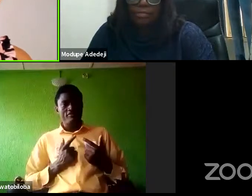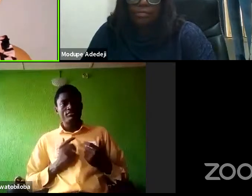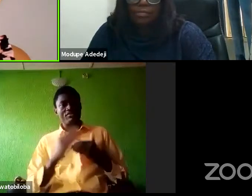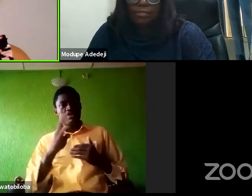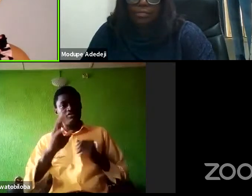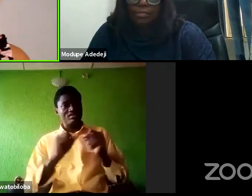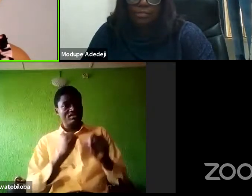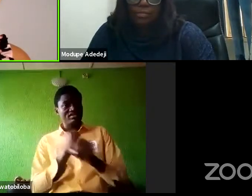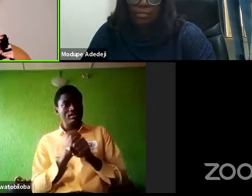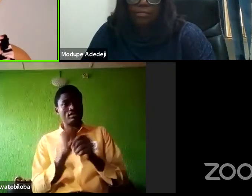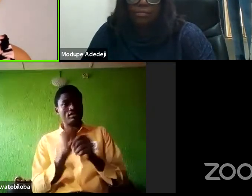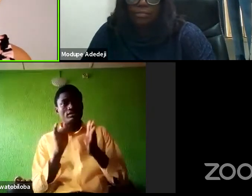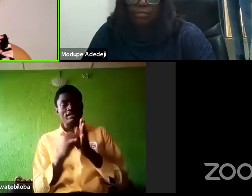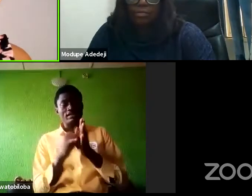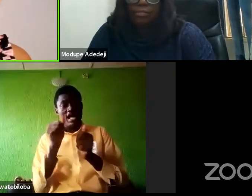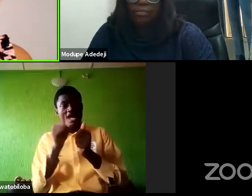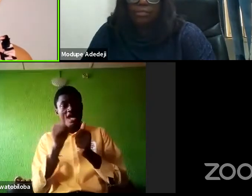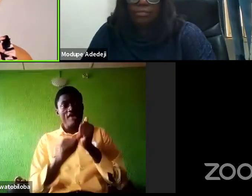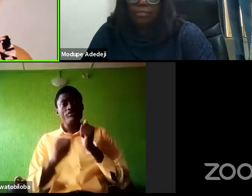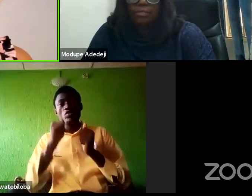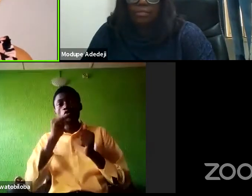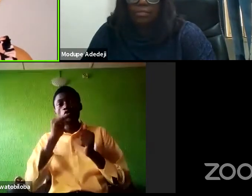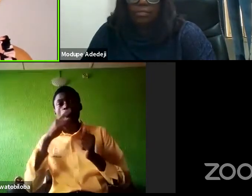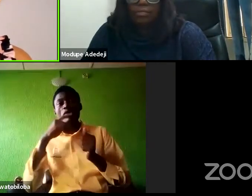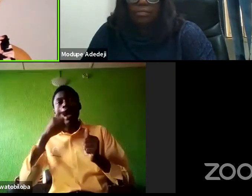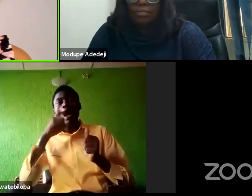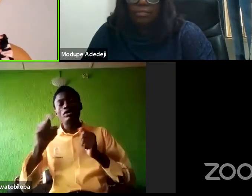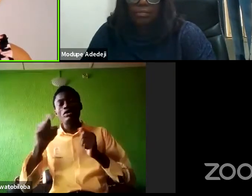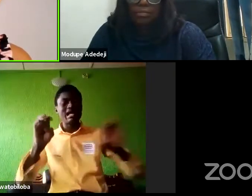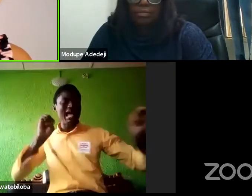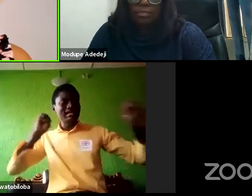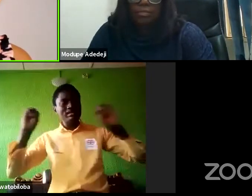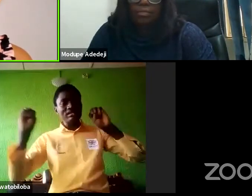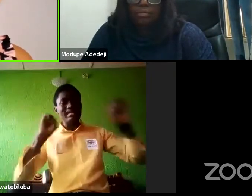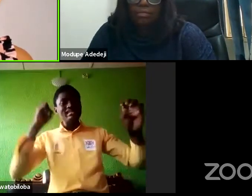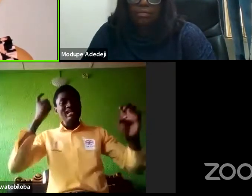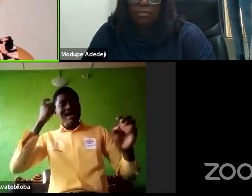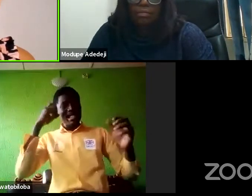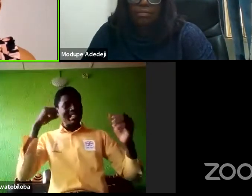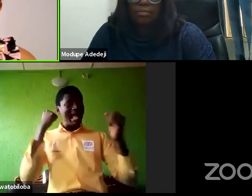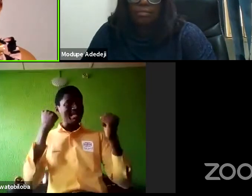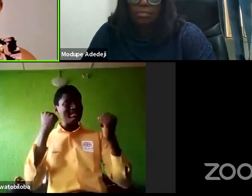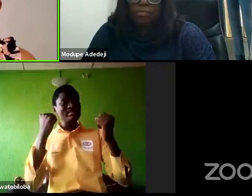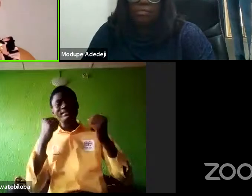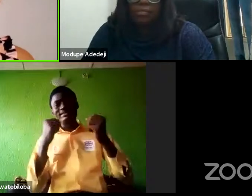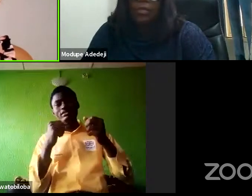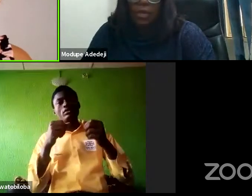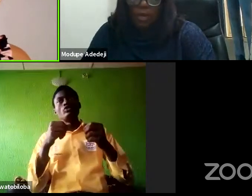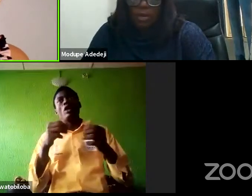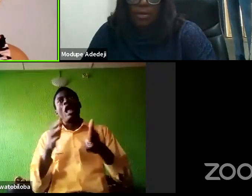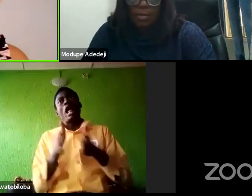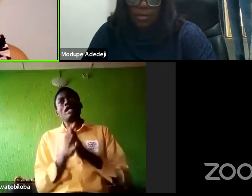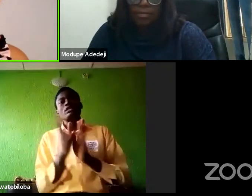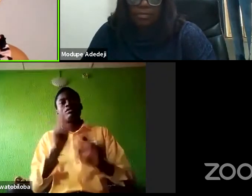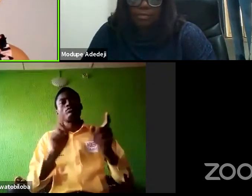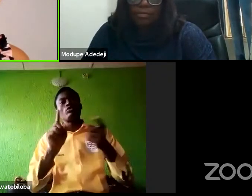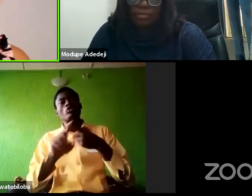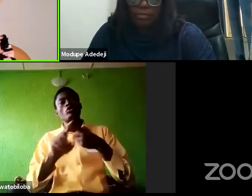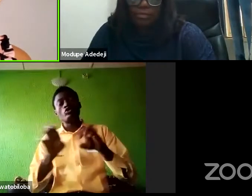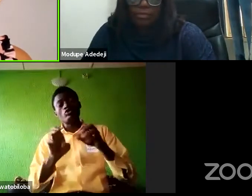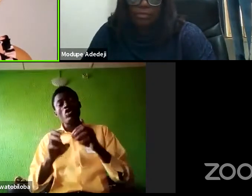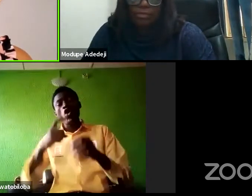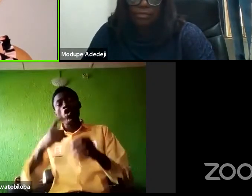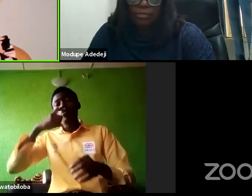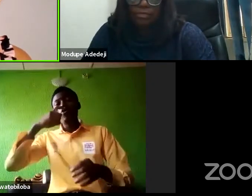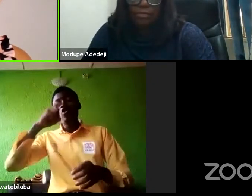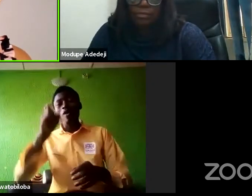exercises, mental agility. You've also advised that people should go for comprehensive medical check if you're 40 plus and above, and if